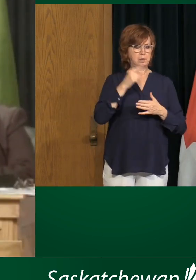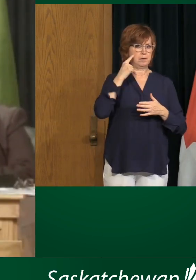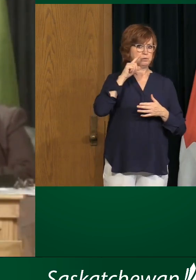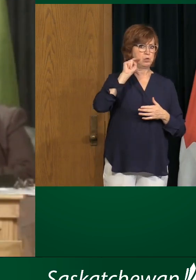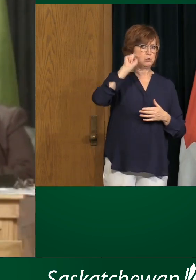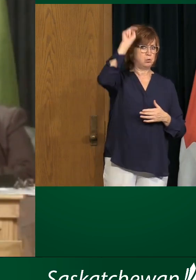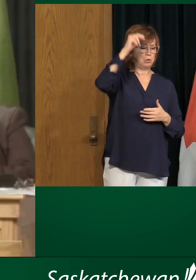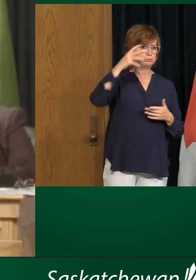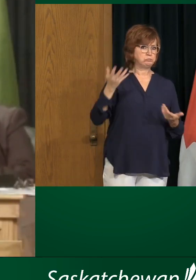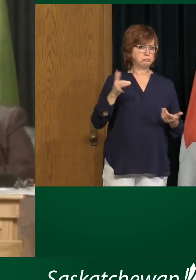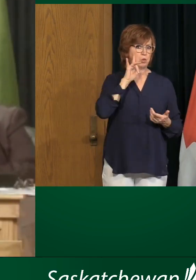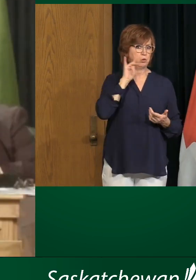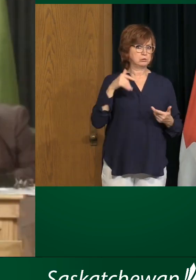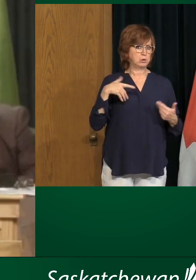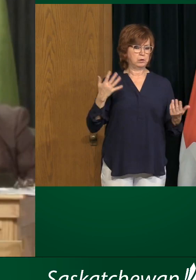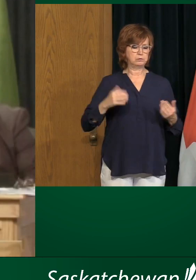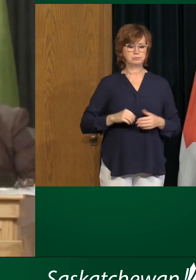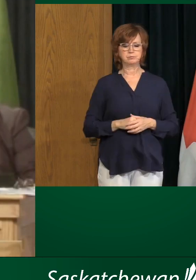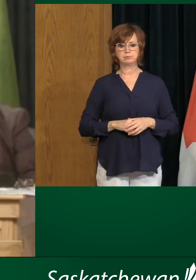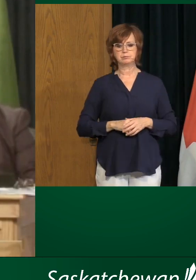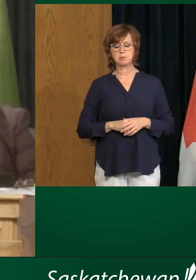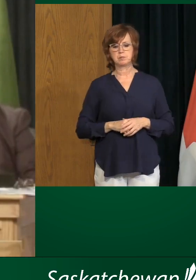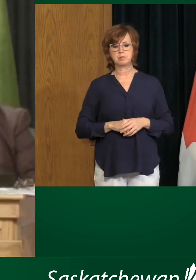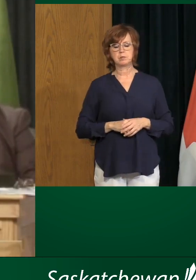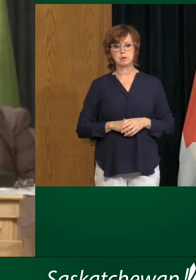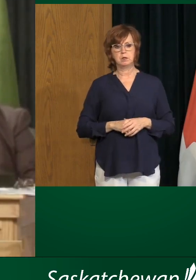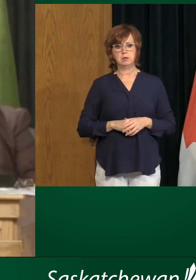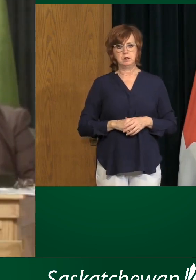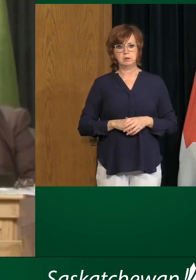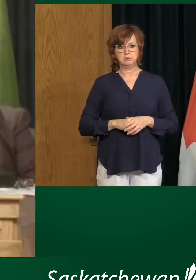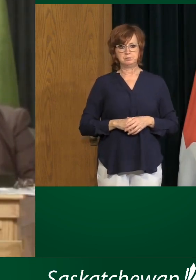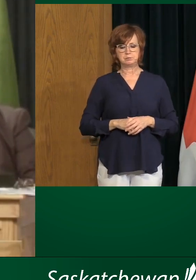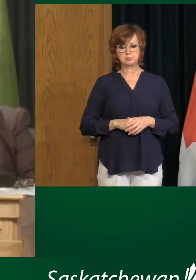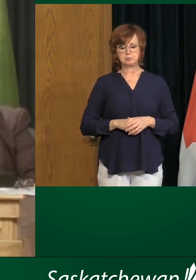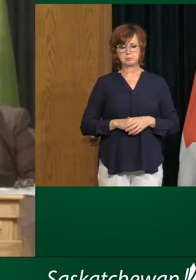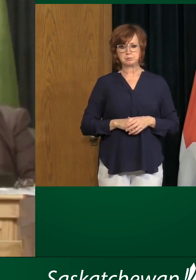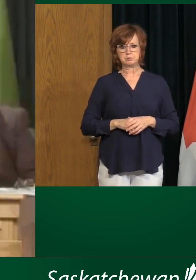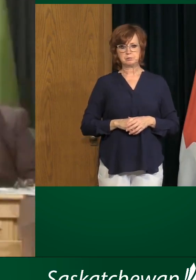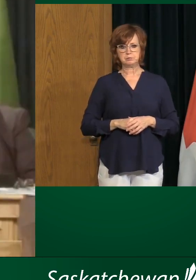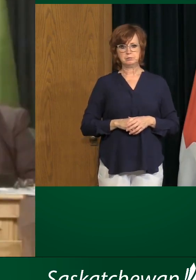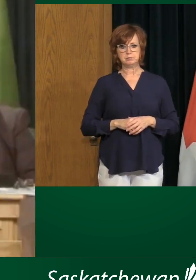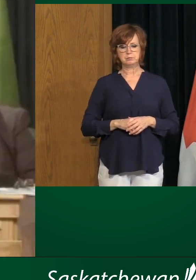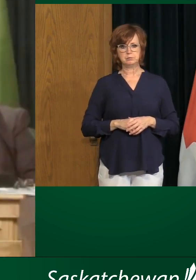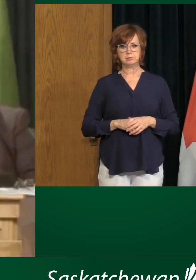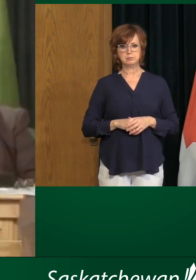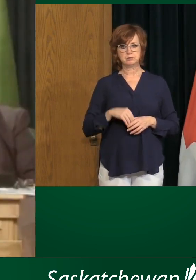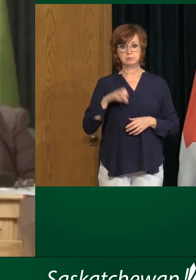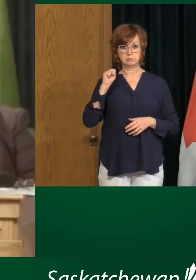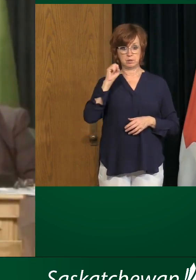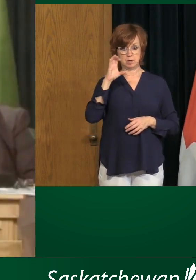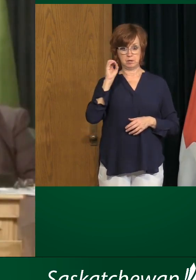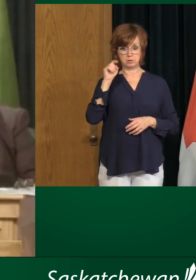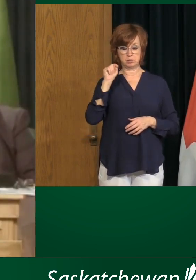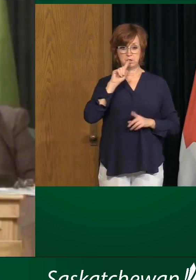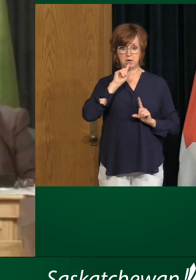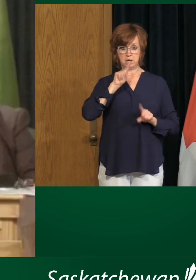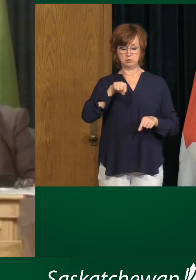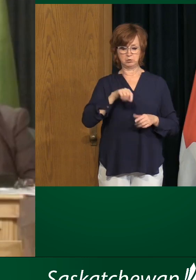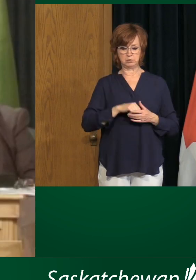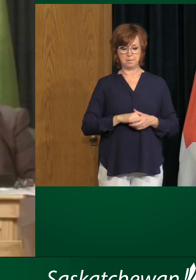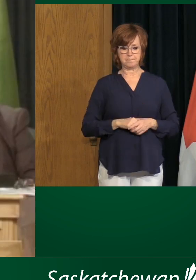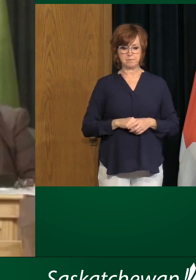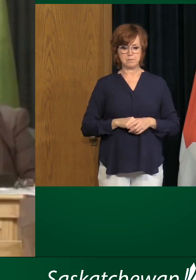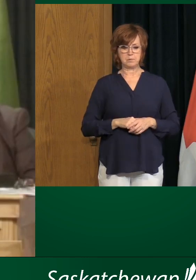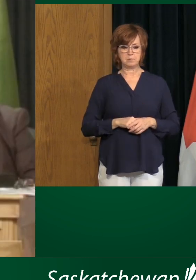So the number of employees that would be brought in both physically on the ground and virtually to Loche and